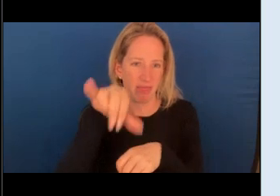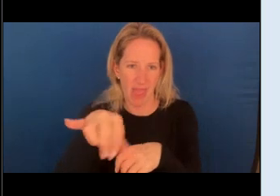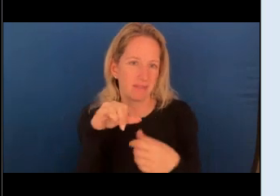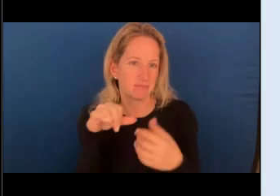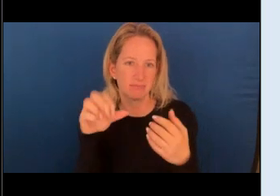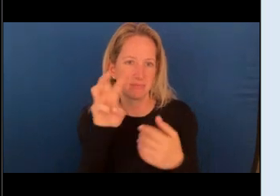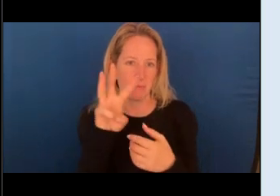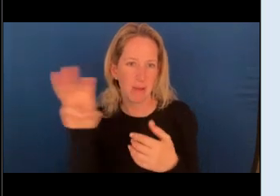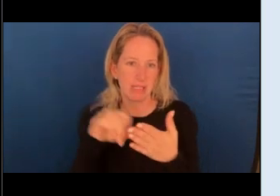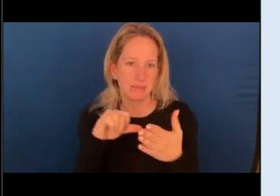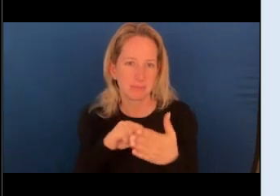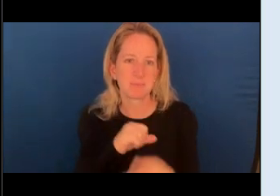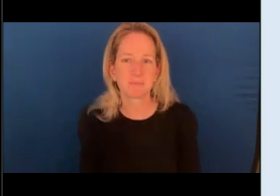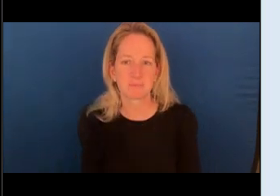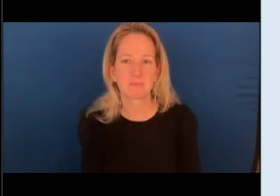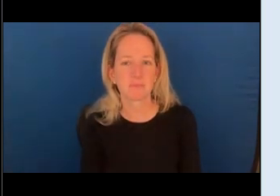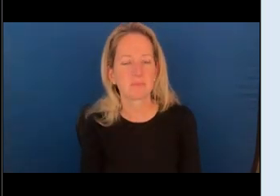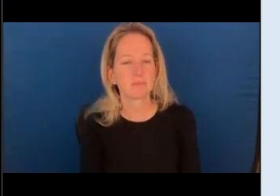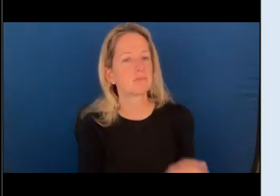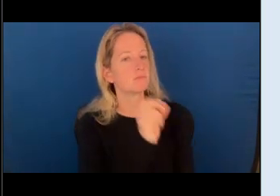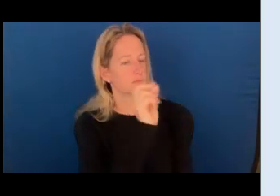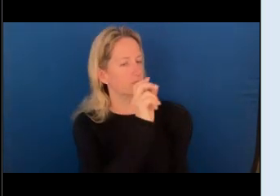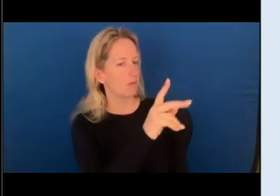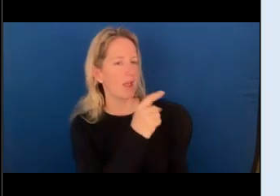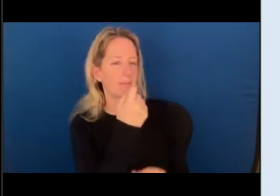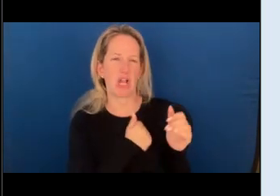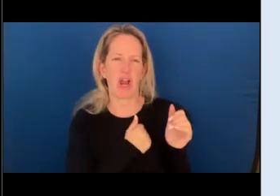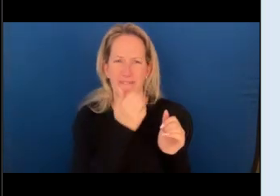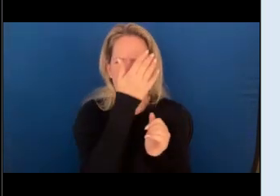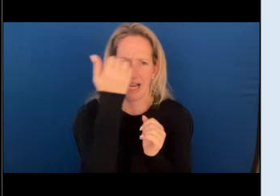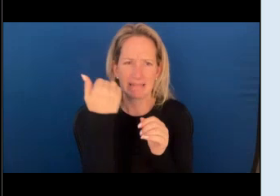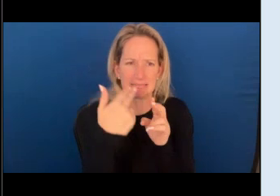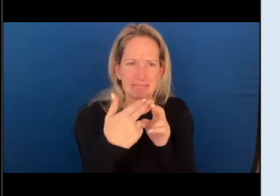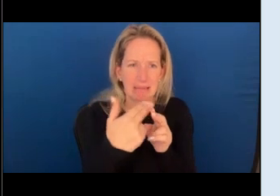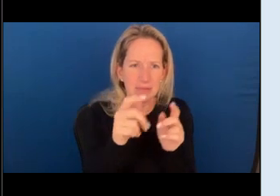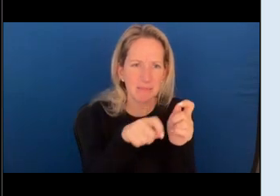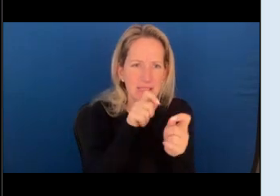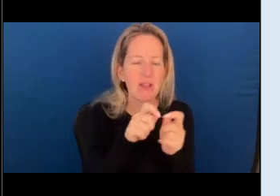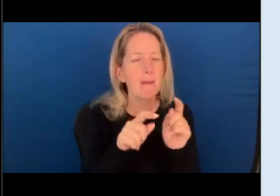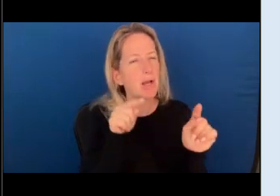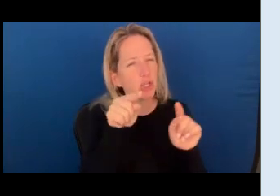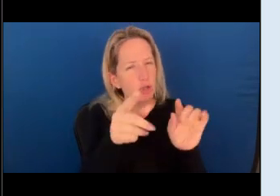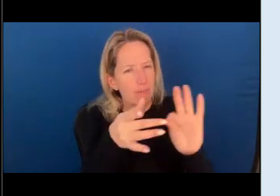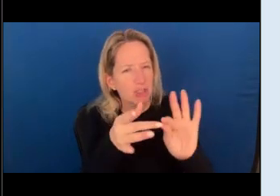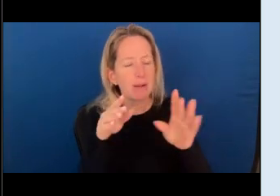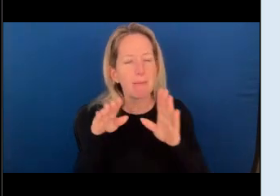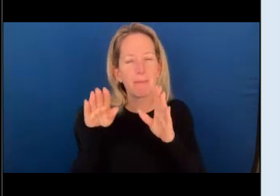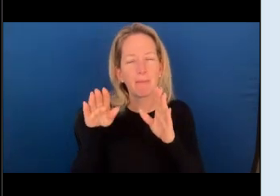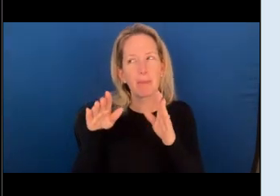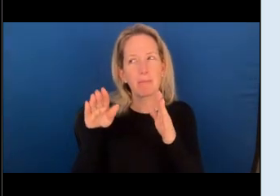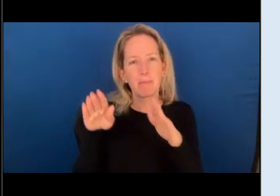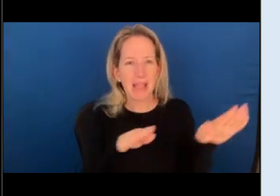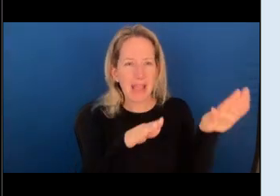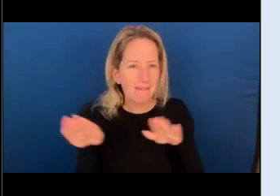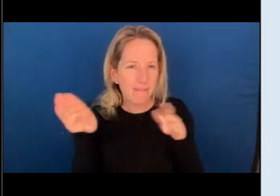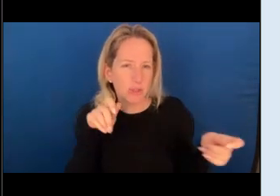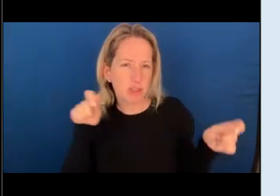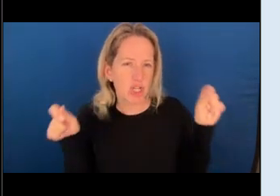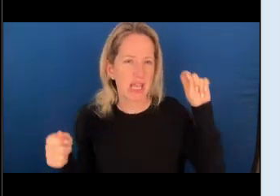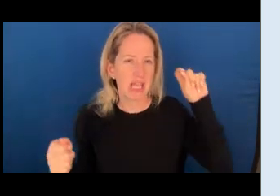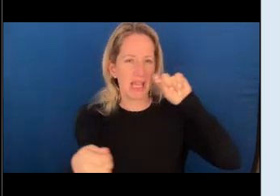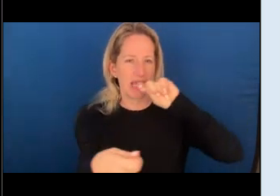At one point you mentioned, and I'm sorry, I forget which project in particular, but you mentioned behavior change. So I would like to know how